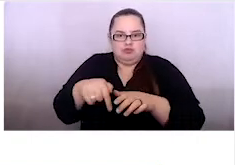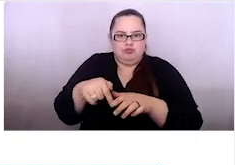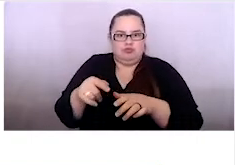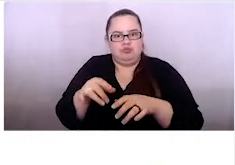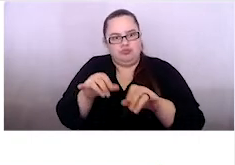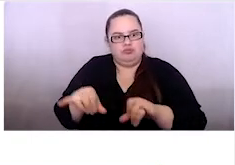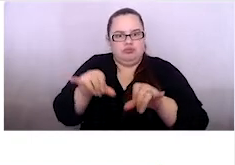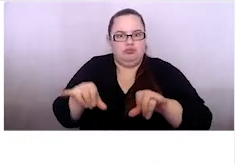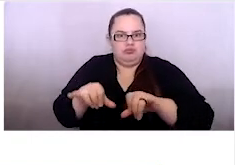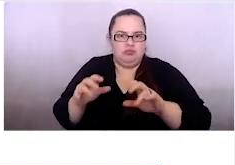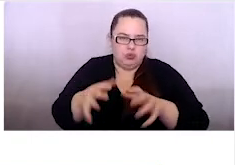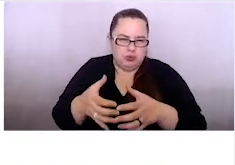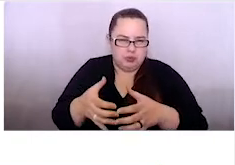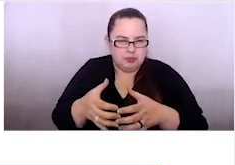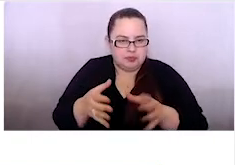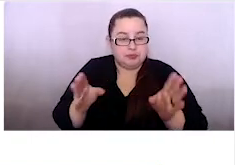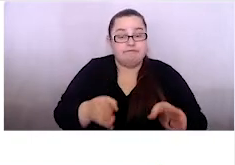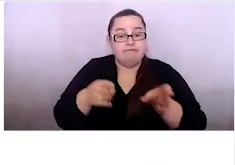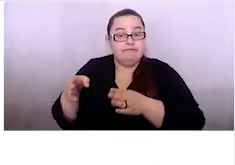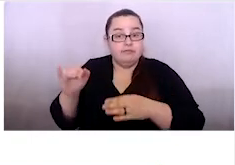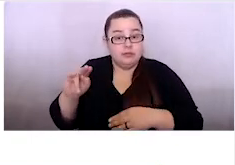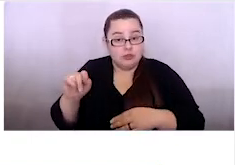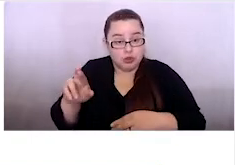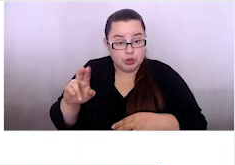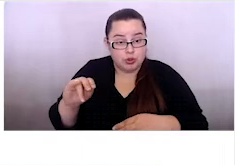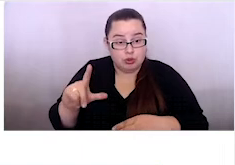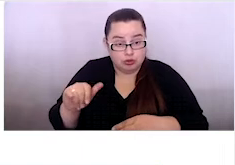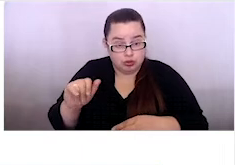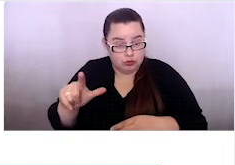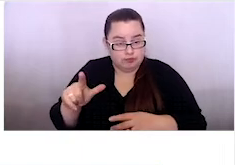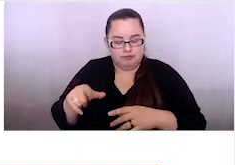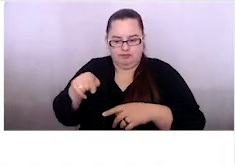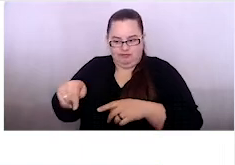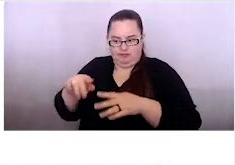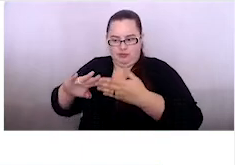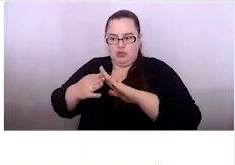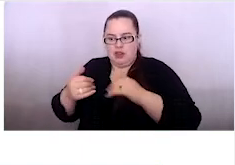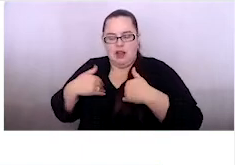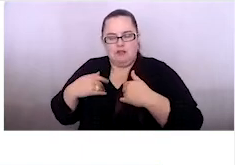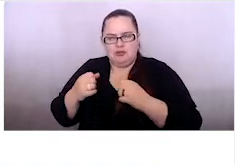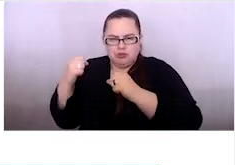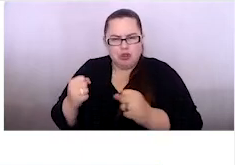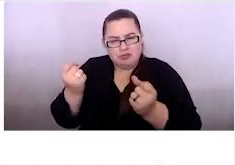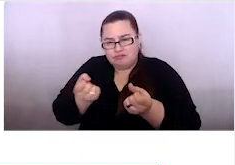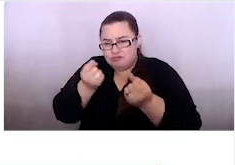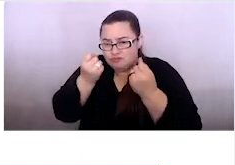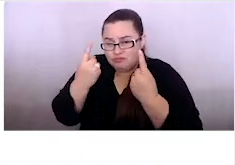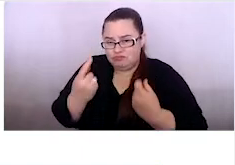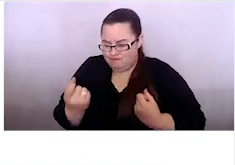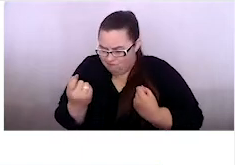So these are communities in which there is a deep understanding and respect for all cultures.